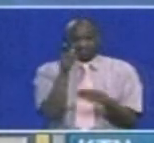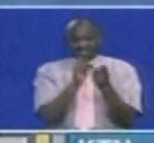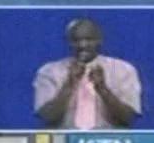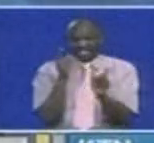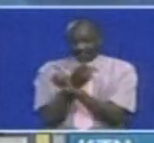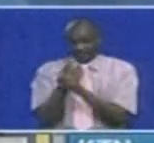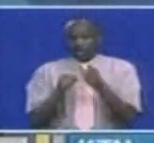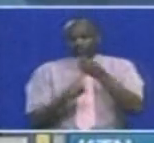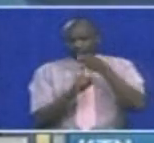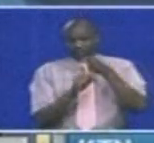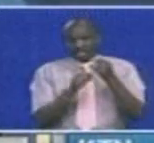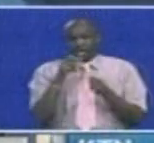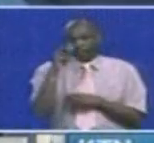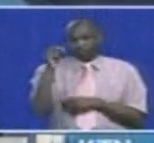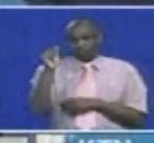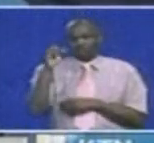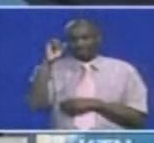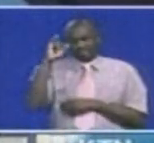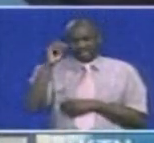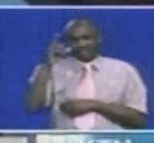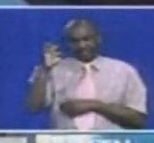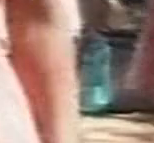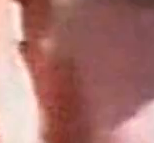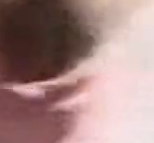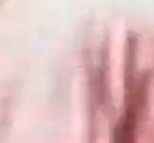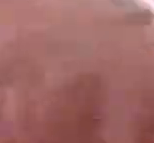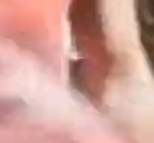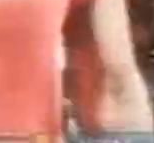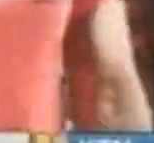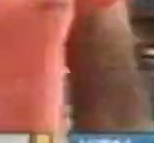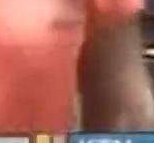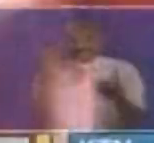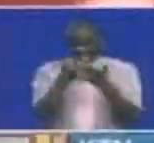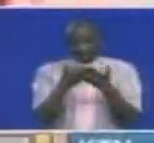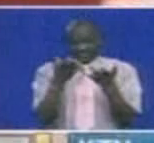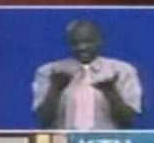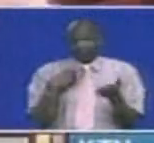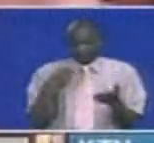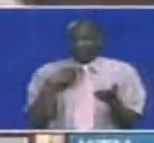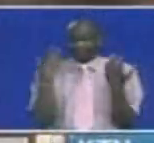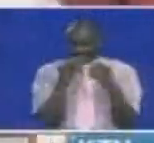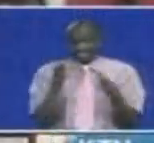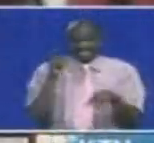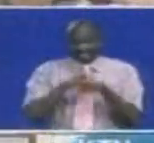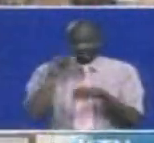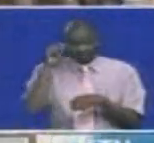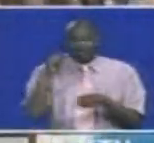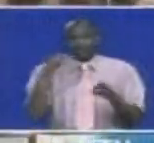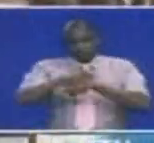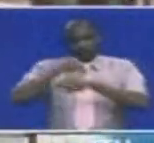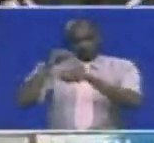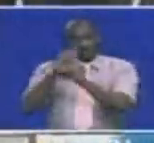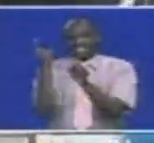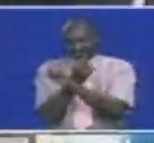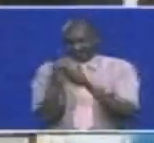sponsors Brookside sprucing up the venues in readiness for the teams. Arrivals were all but complete as schools from all over the country